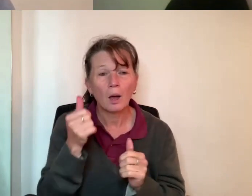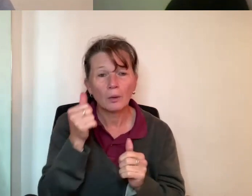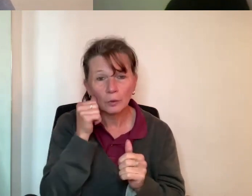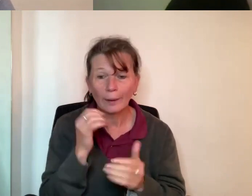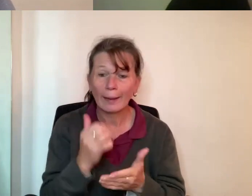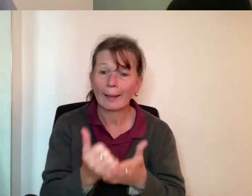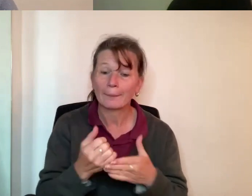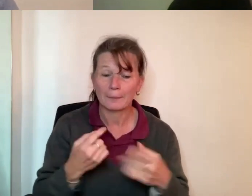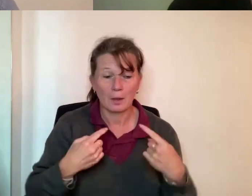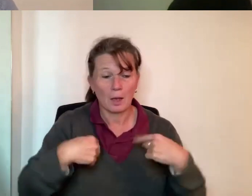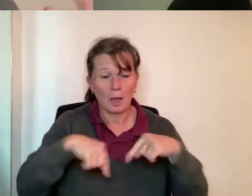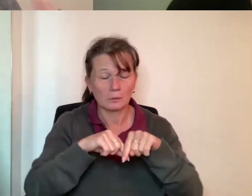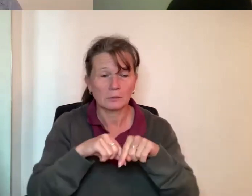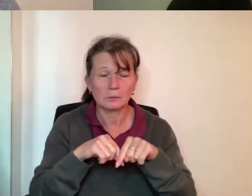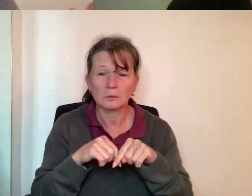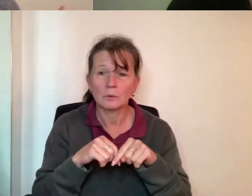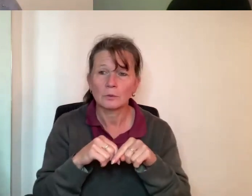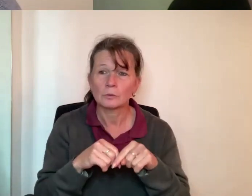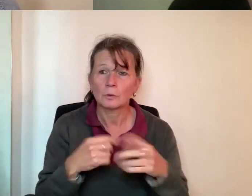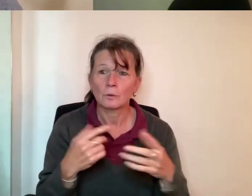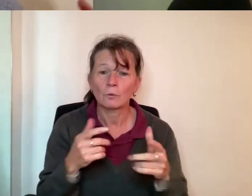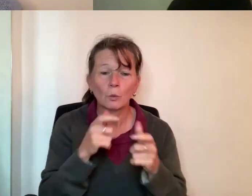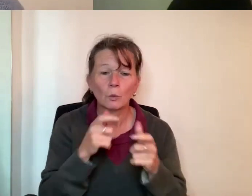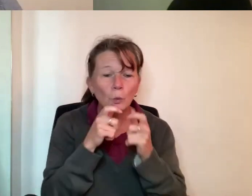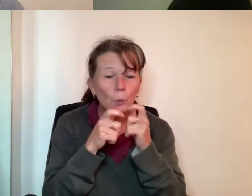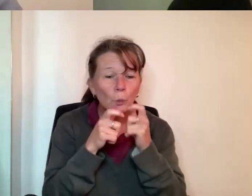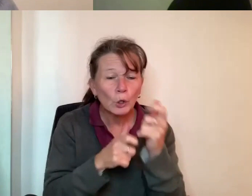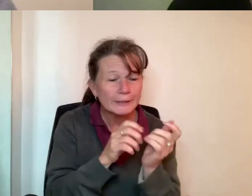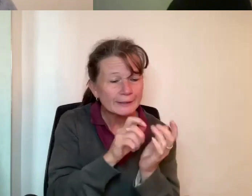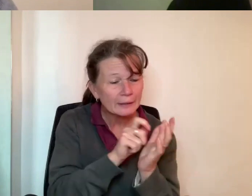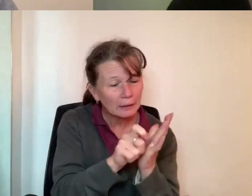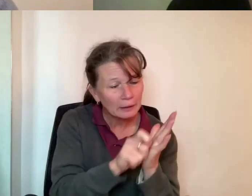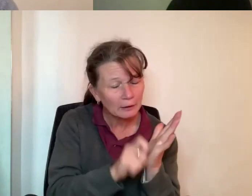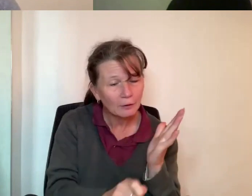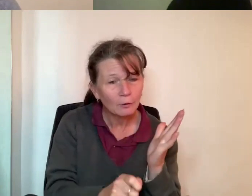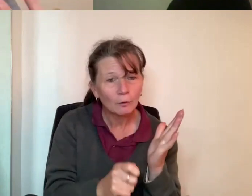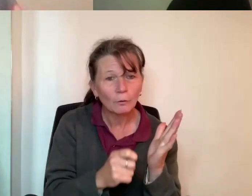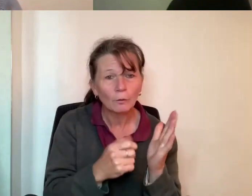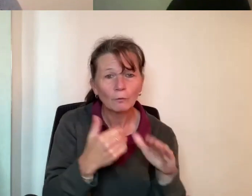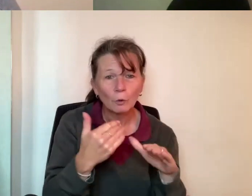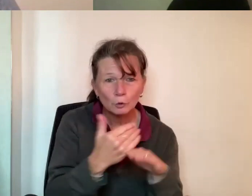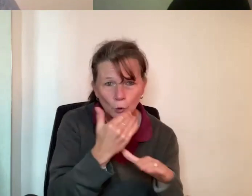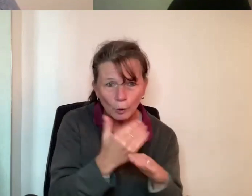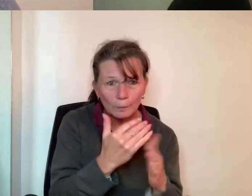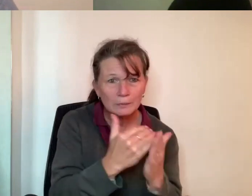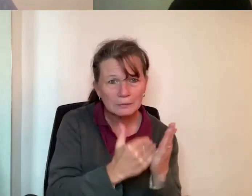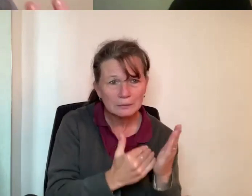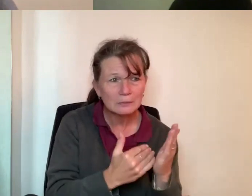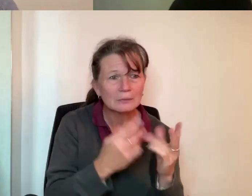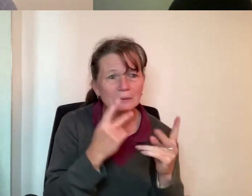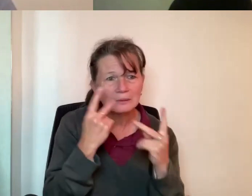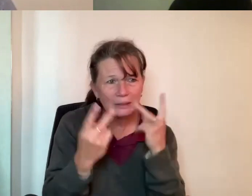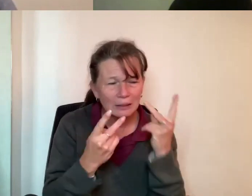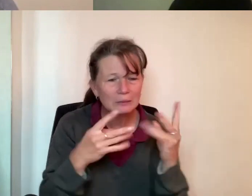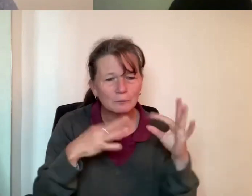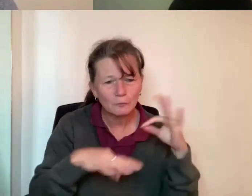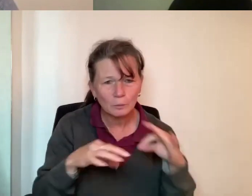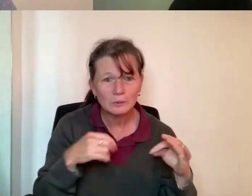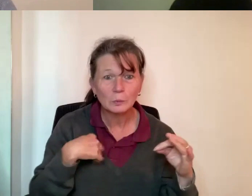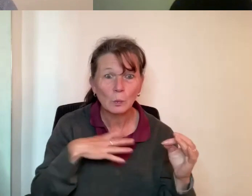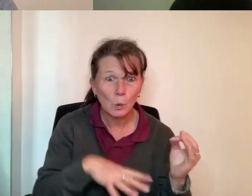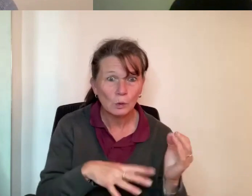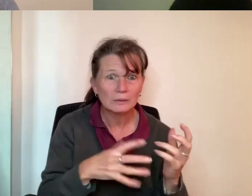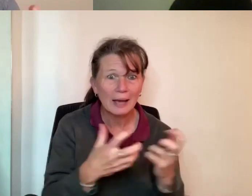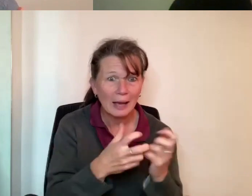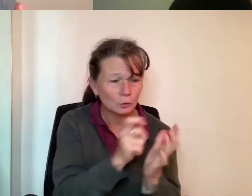and I know that in terms of wording call outs, both working on Out of Her Mouth and other projects that we've done since, I feel like I'm constantly